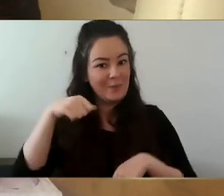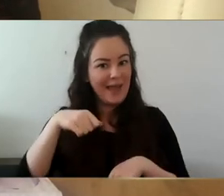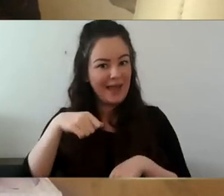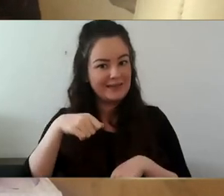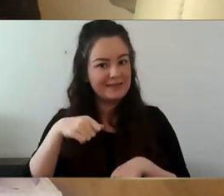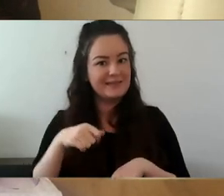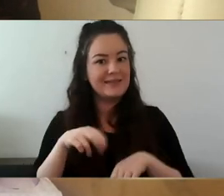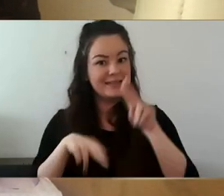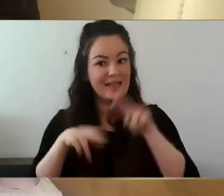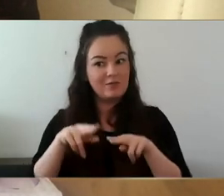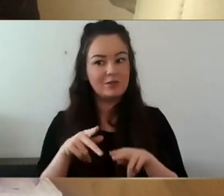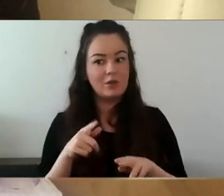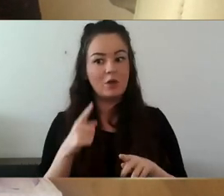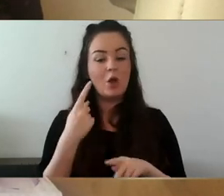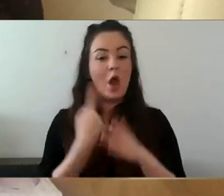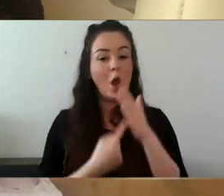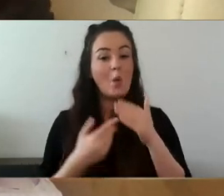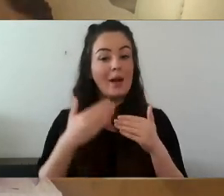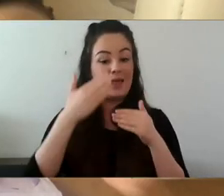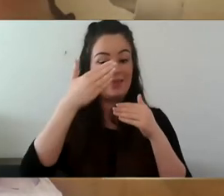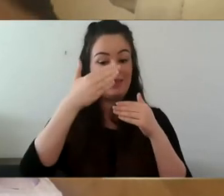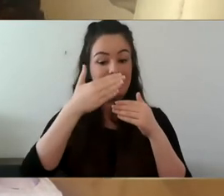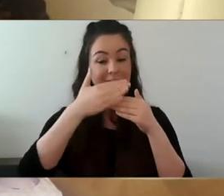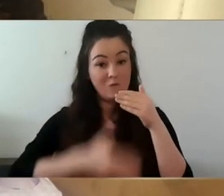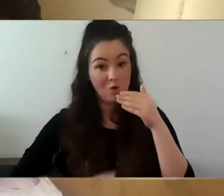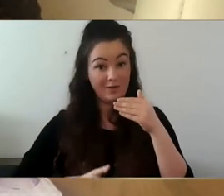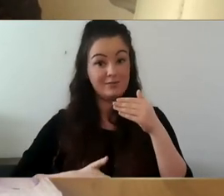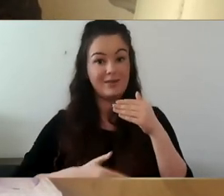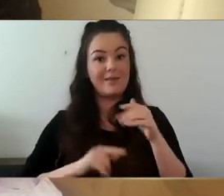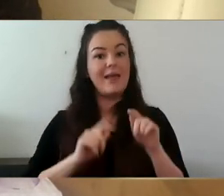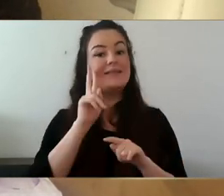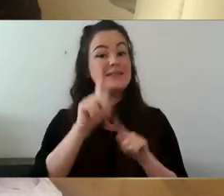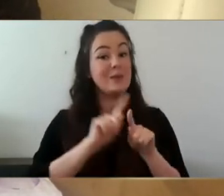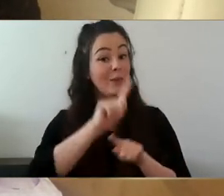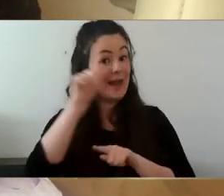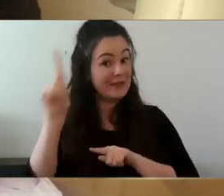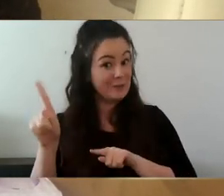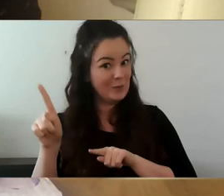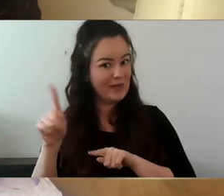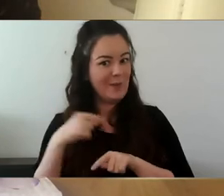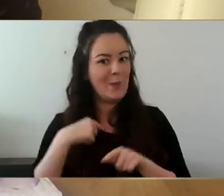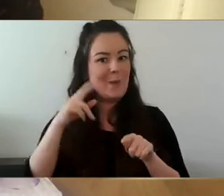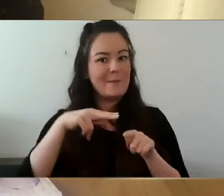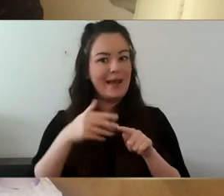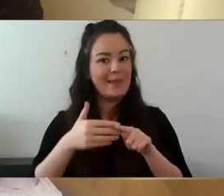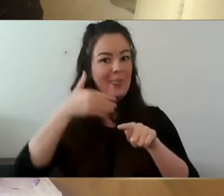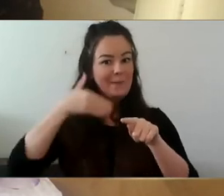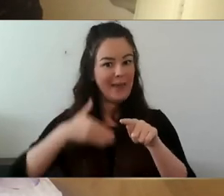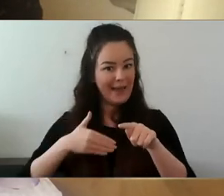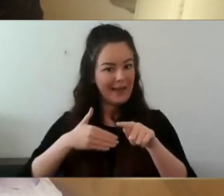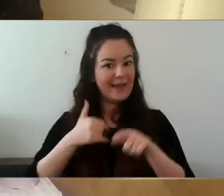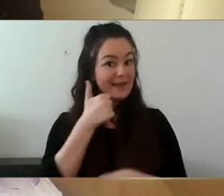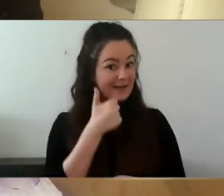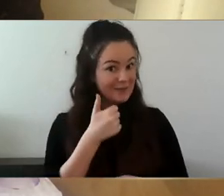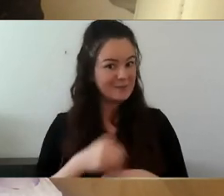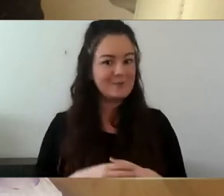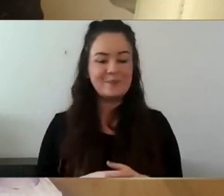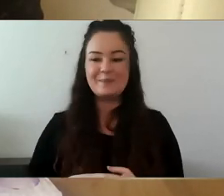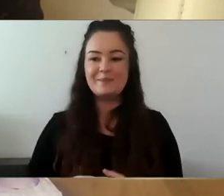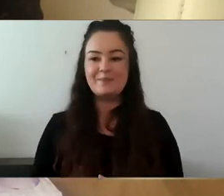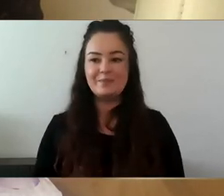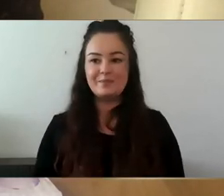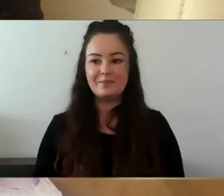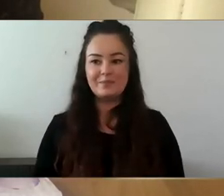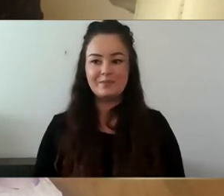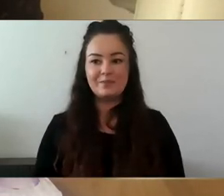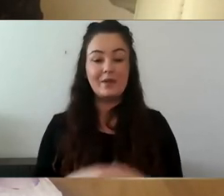our bags and decorate the other side. So just do this design on one side, and then I'll see you next week and we will have some fun with